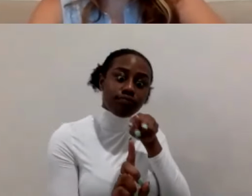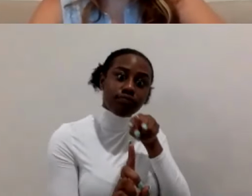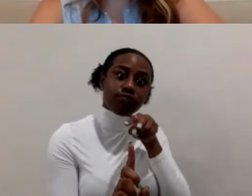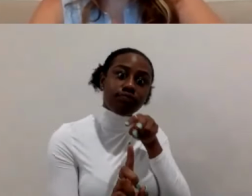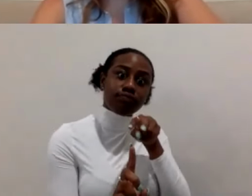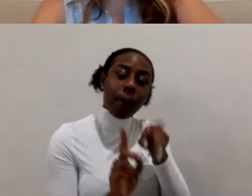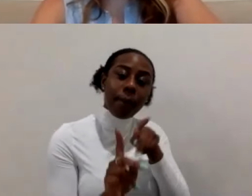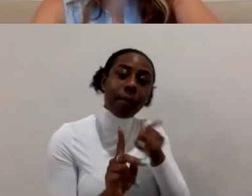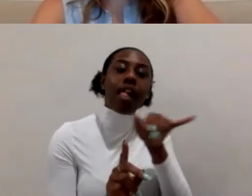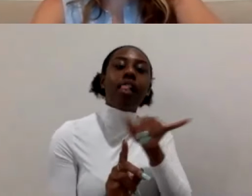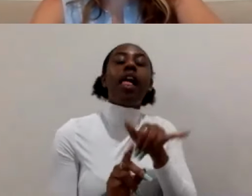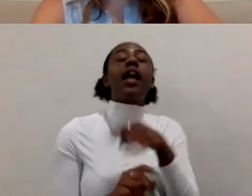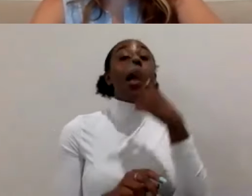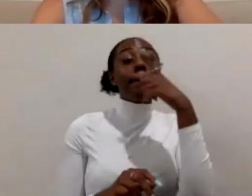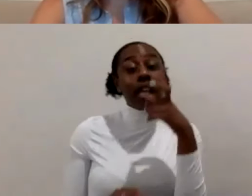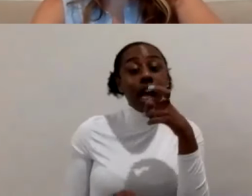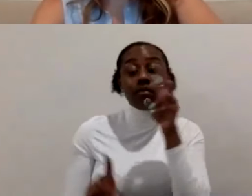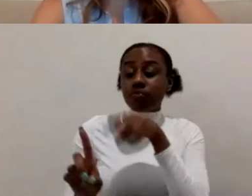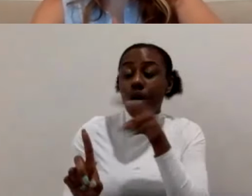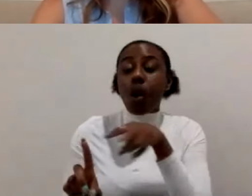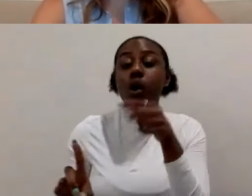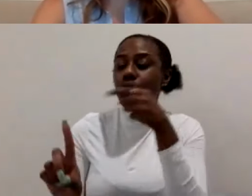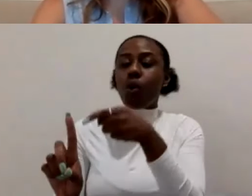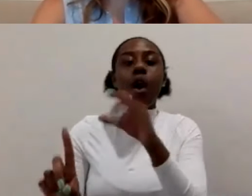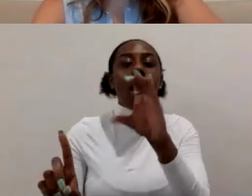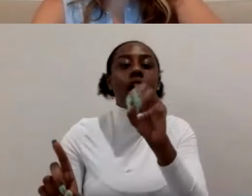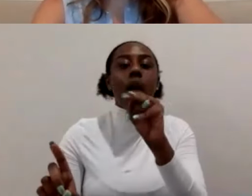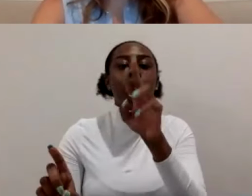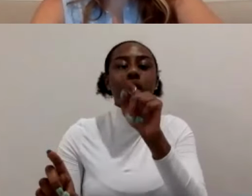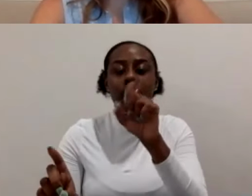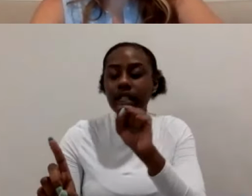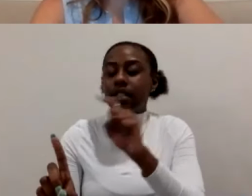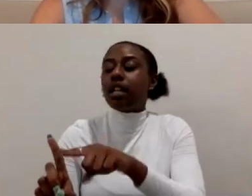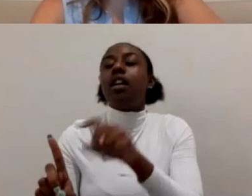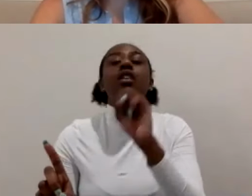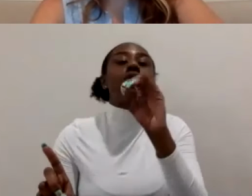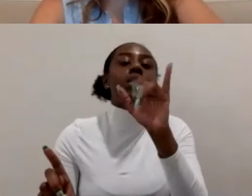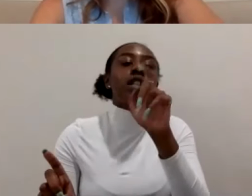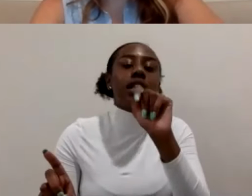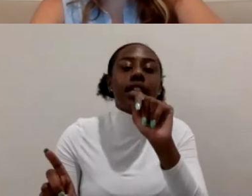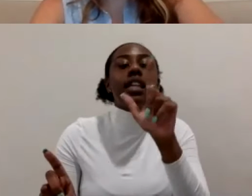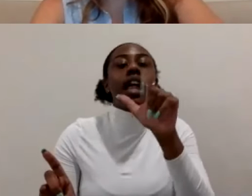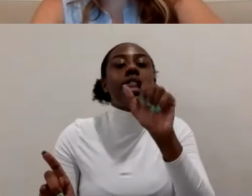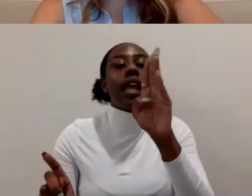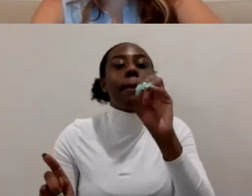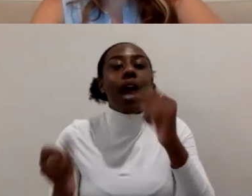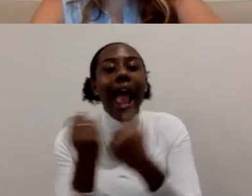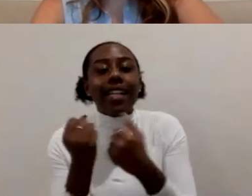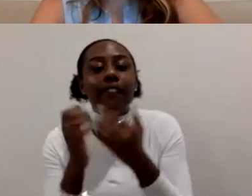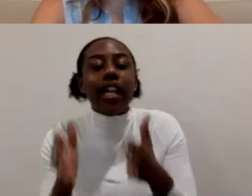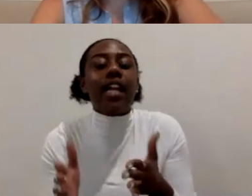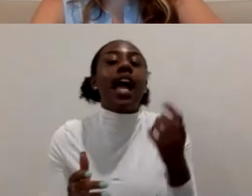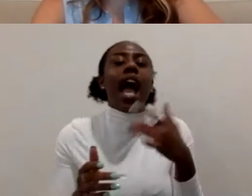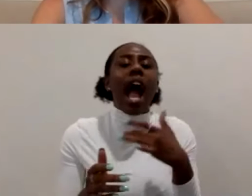like, because they were surveilling communists, socialists, labor activists, they, what I was reading was that a lot of these agents would